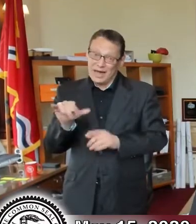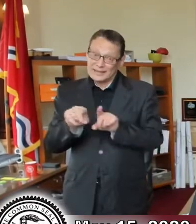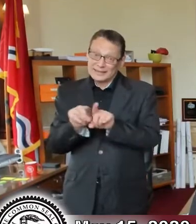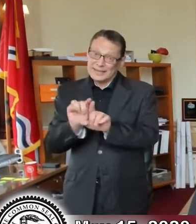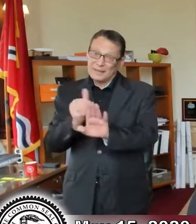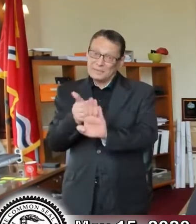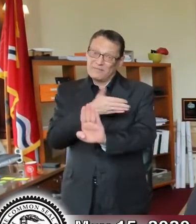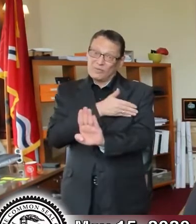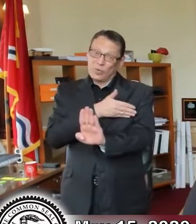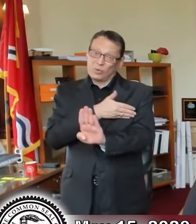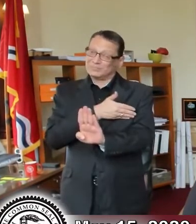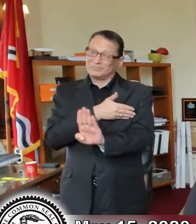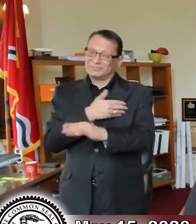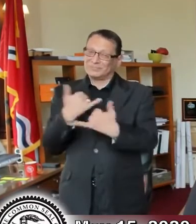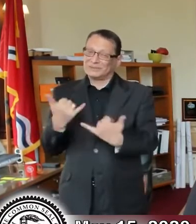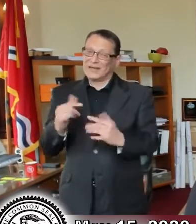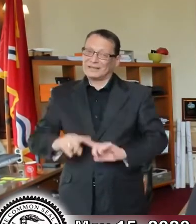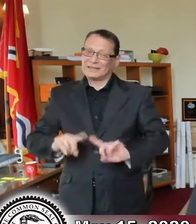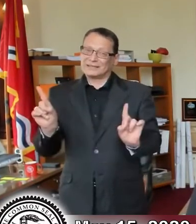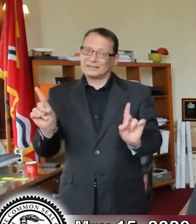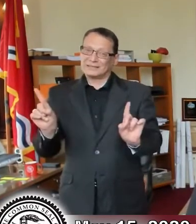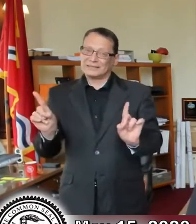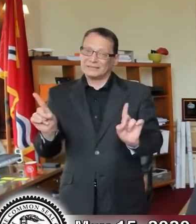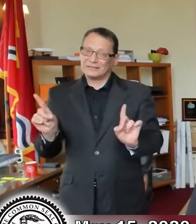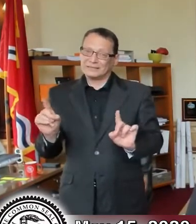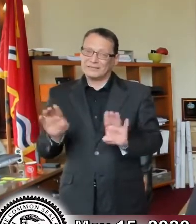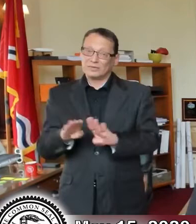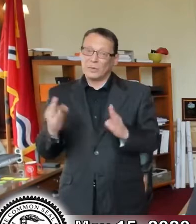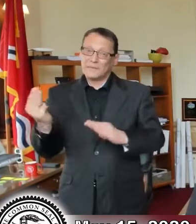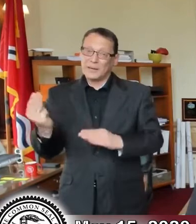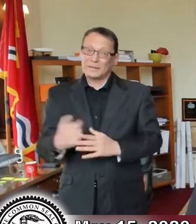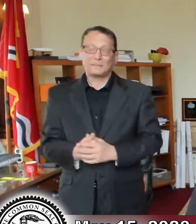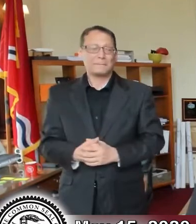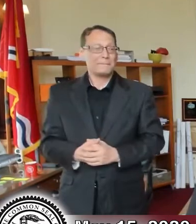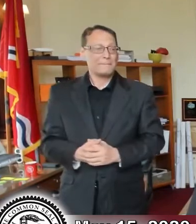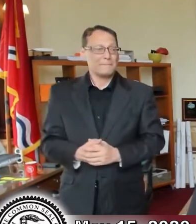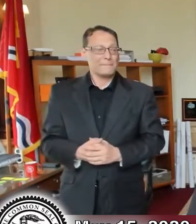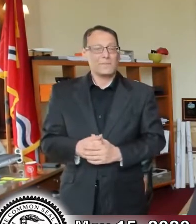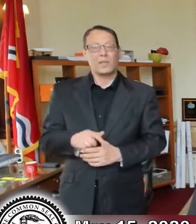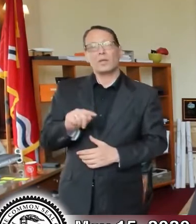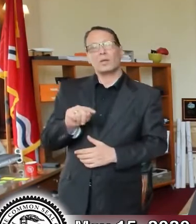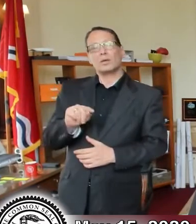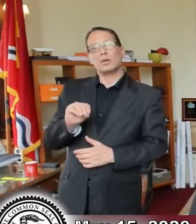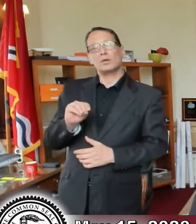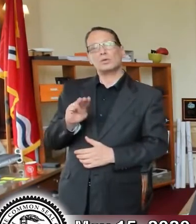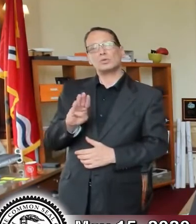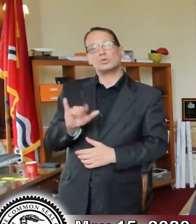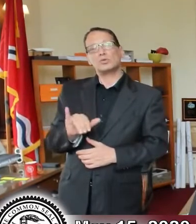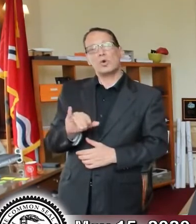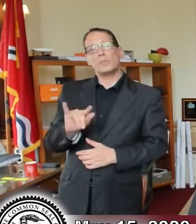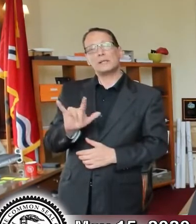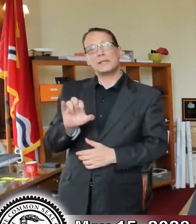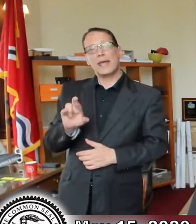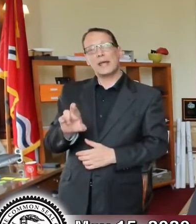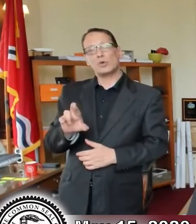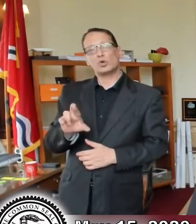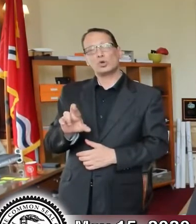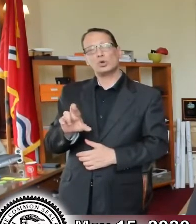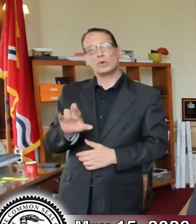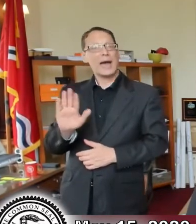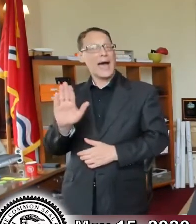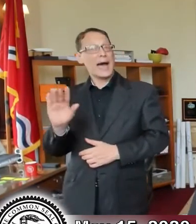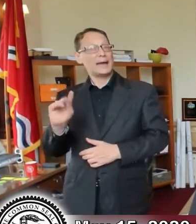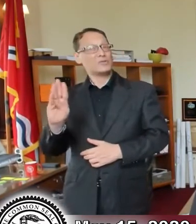looked before when you took your kids there. So they're opening Monday. Toby Taylor Hudson from New City School is watching.